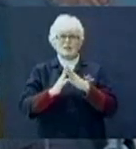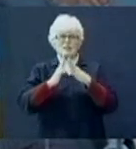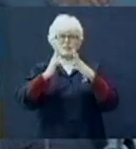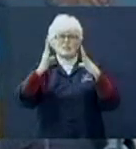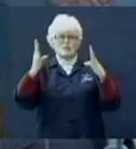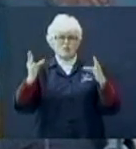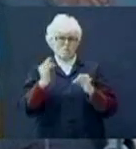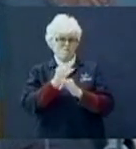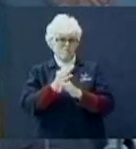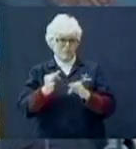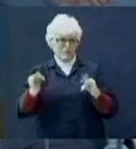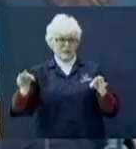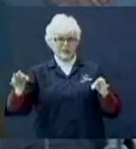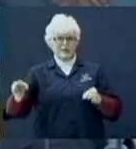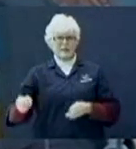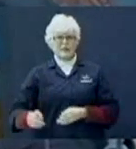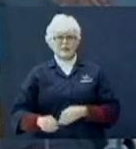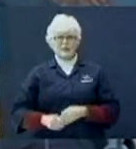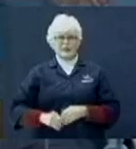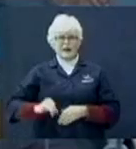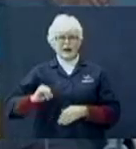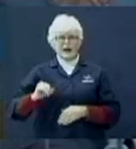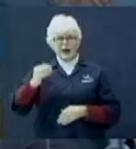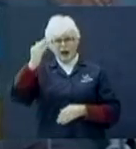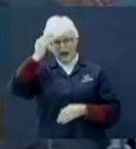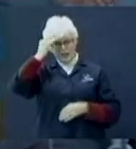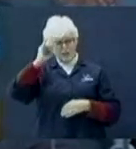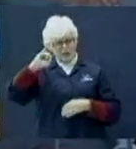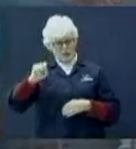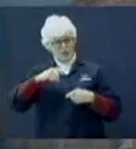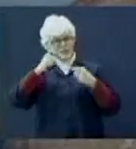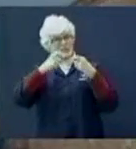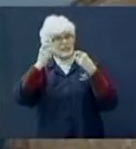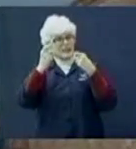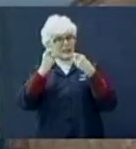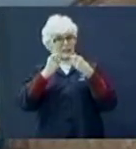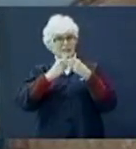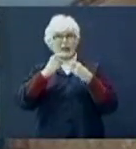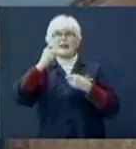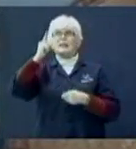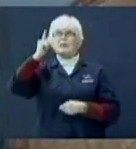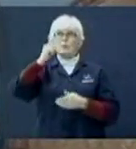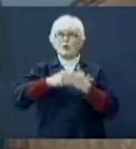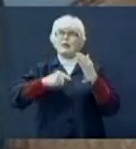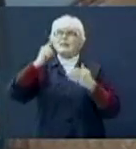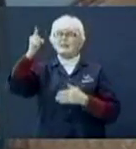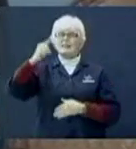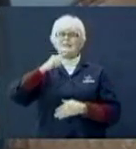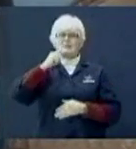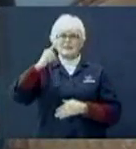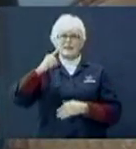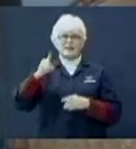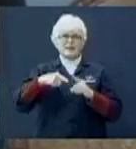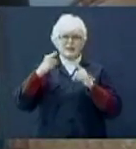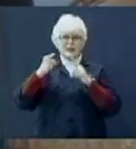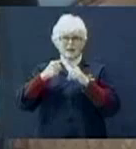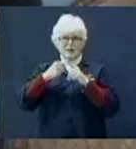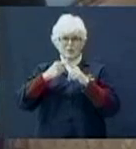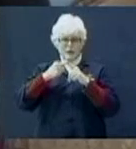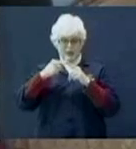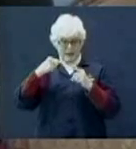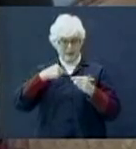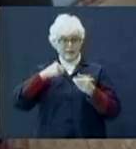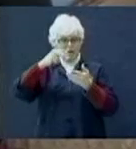free. I know just exactly what He'll say when I'm